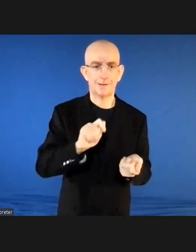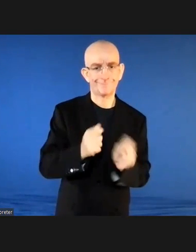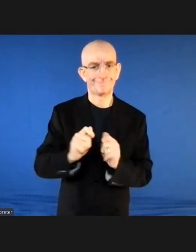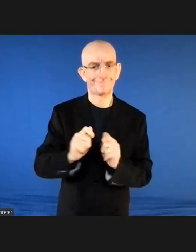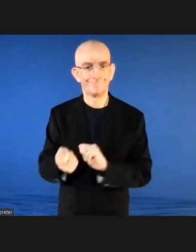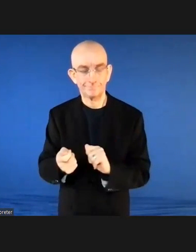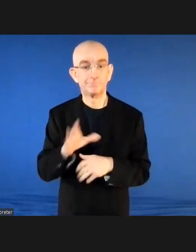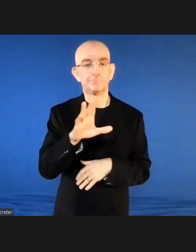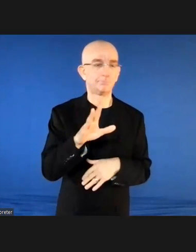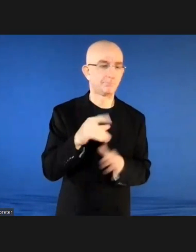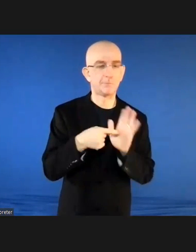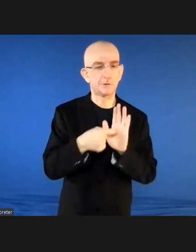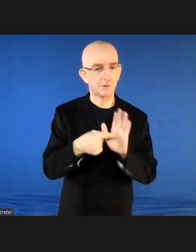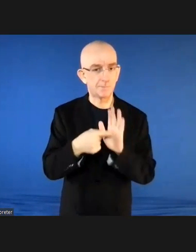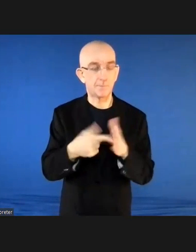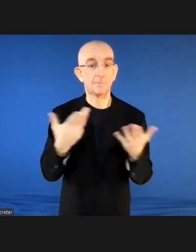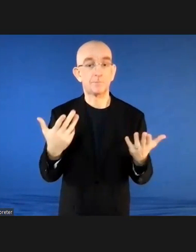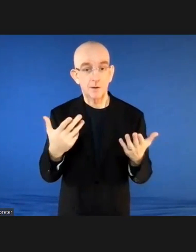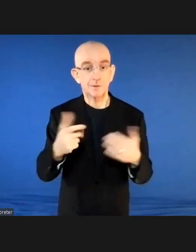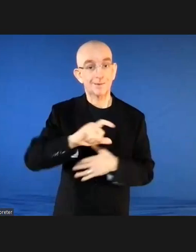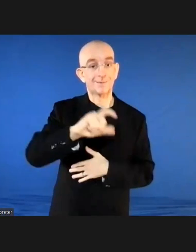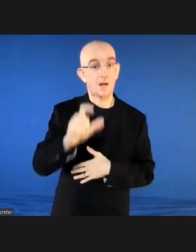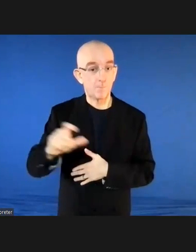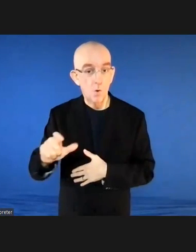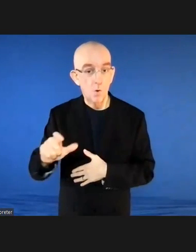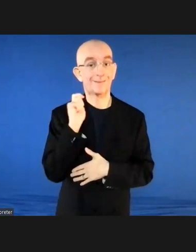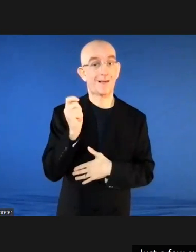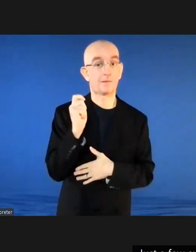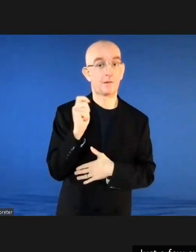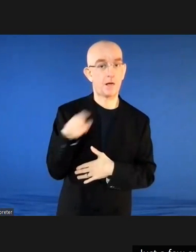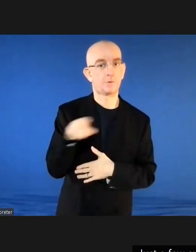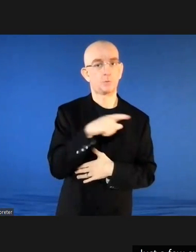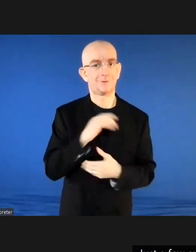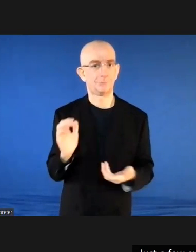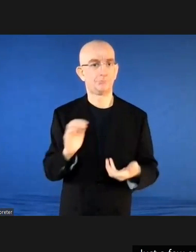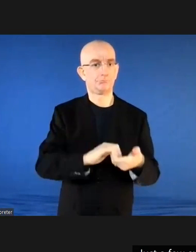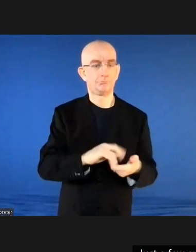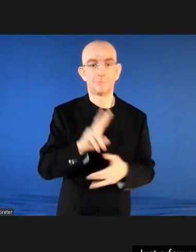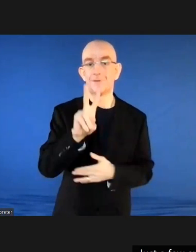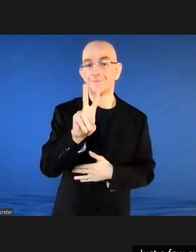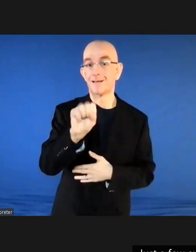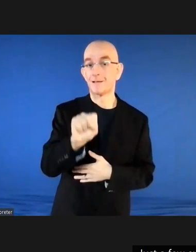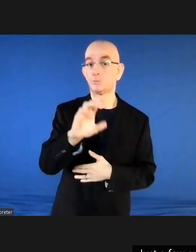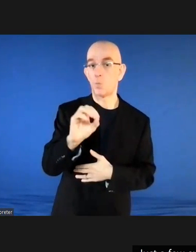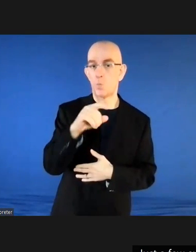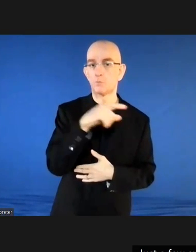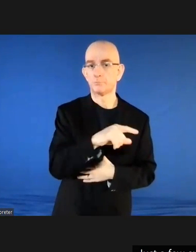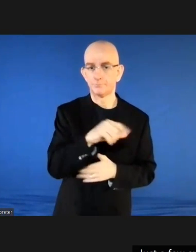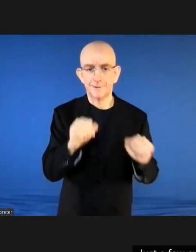develop life-saving, child-friendly messages about the pandemic in accessible formats, which include sign